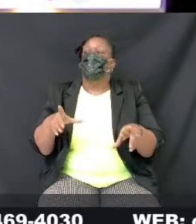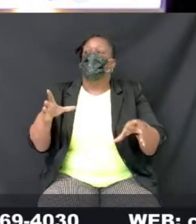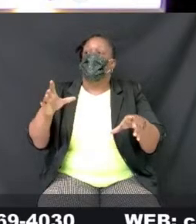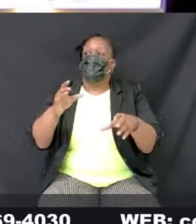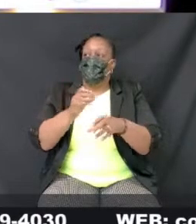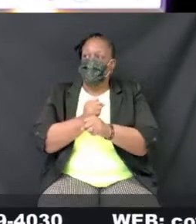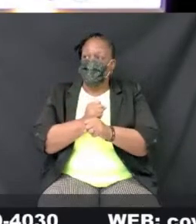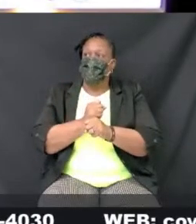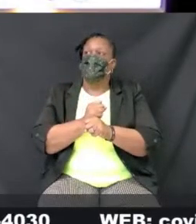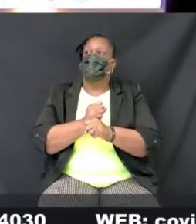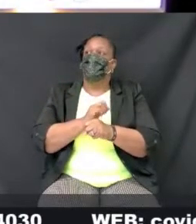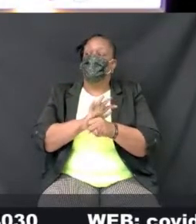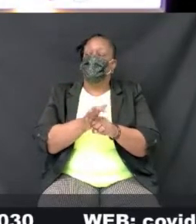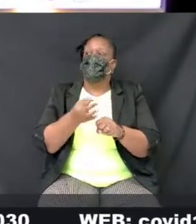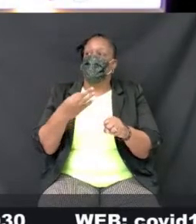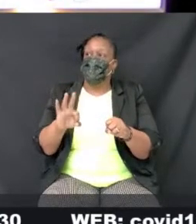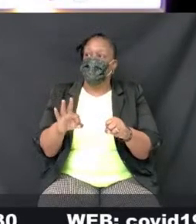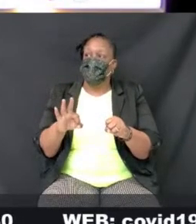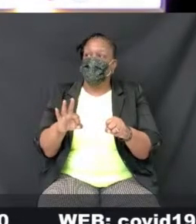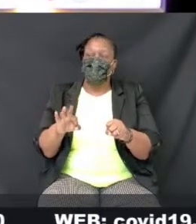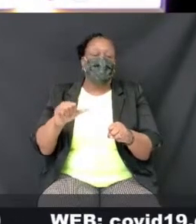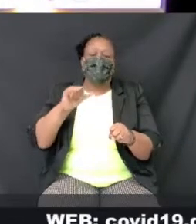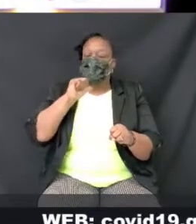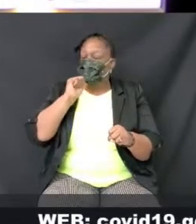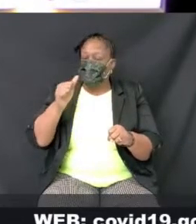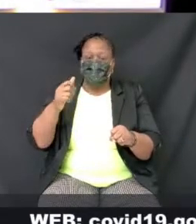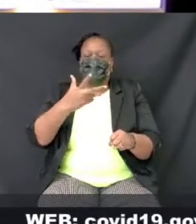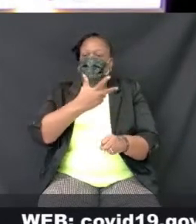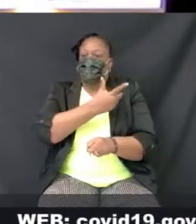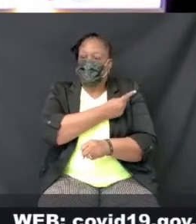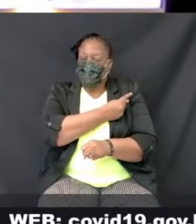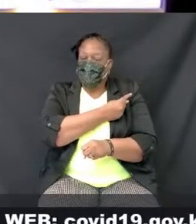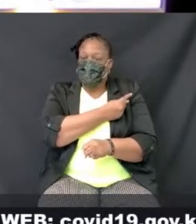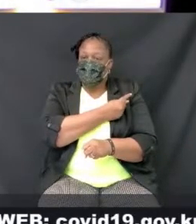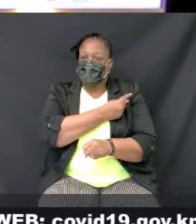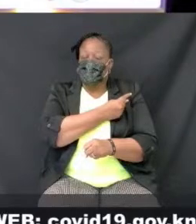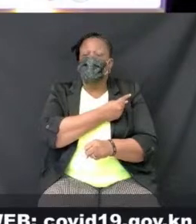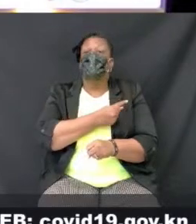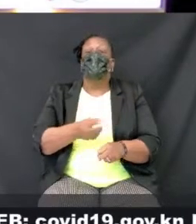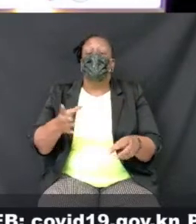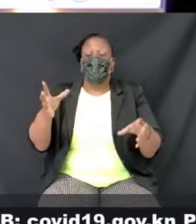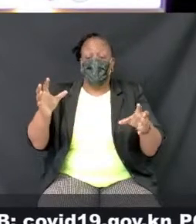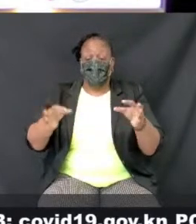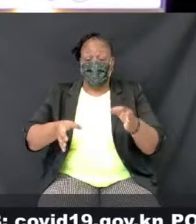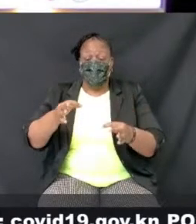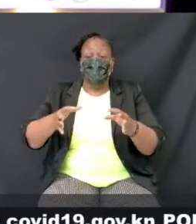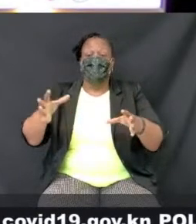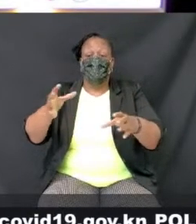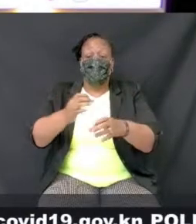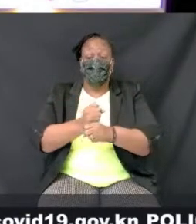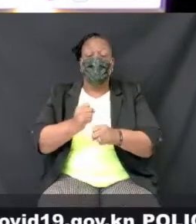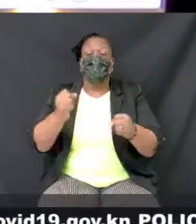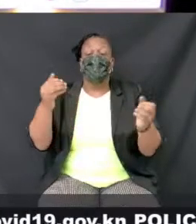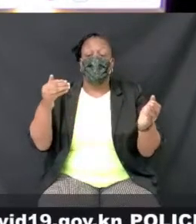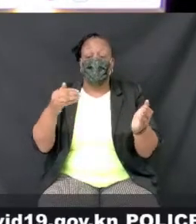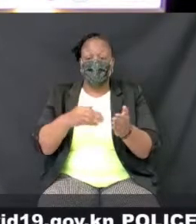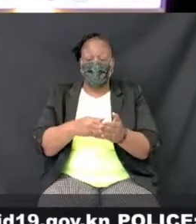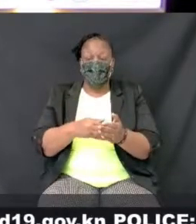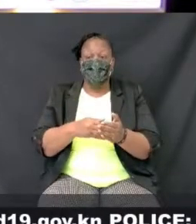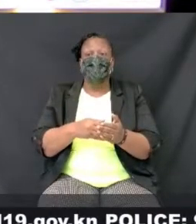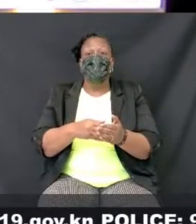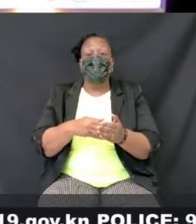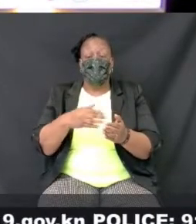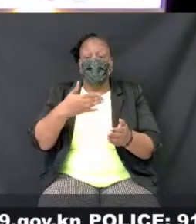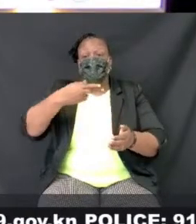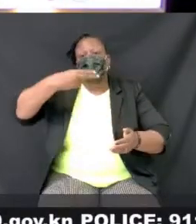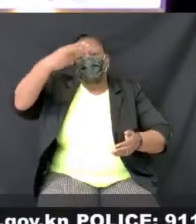infected and you were not vaccinated, your risk of getting reinfected is great. And so we